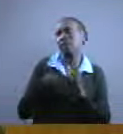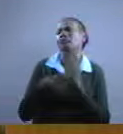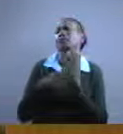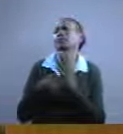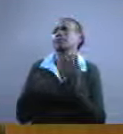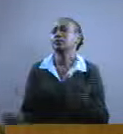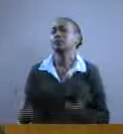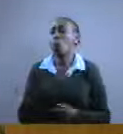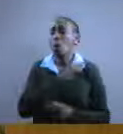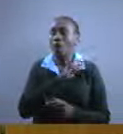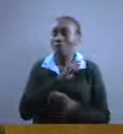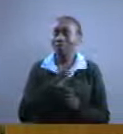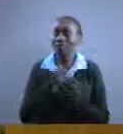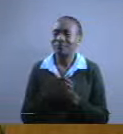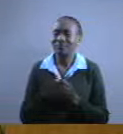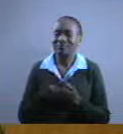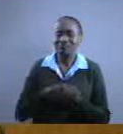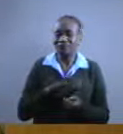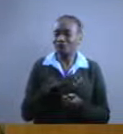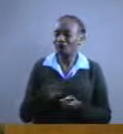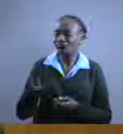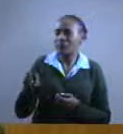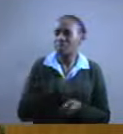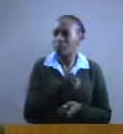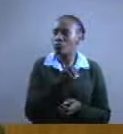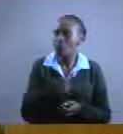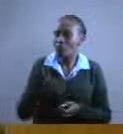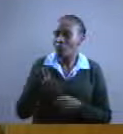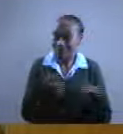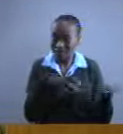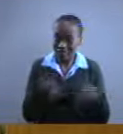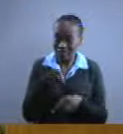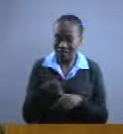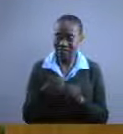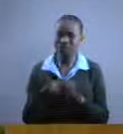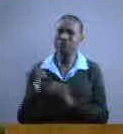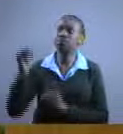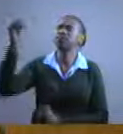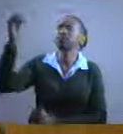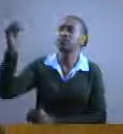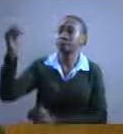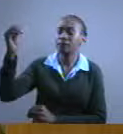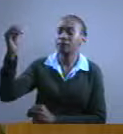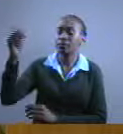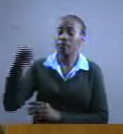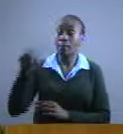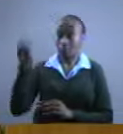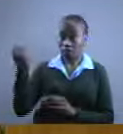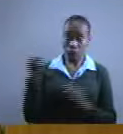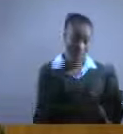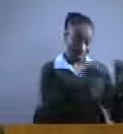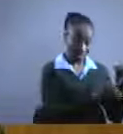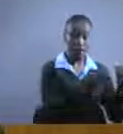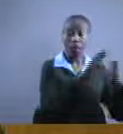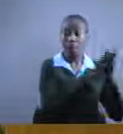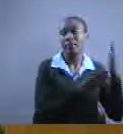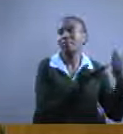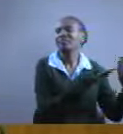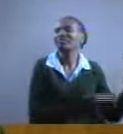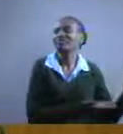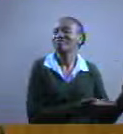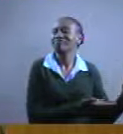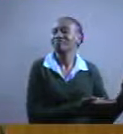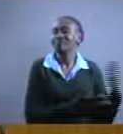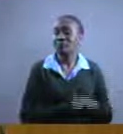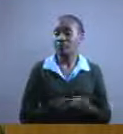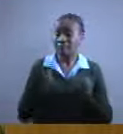the highly mobile nature of this activity. It is therefore, in this bill, proposed that a new regime